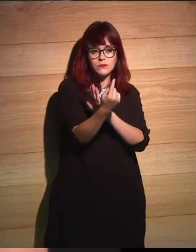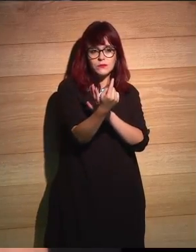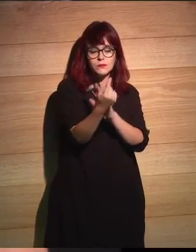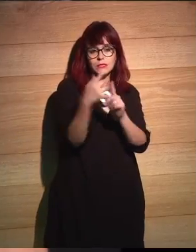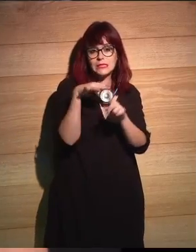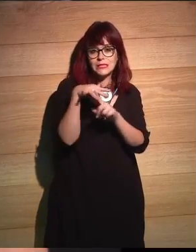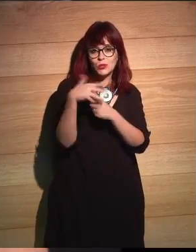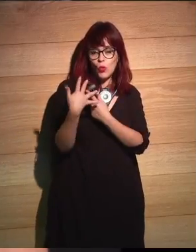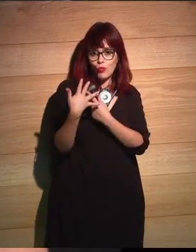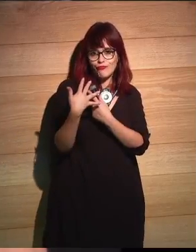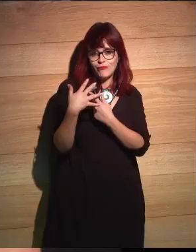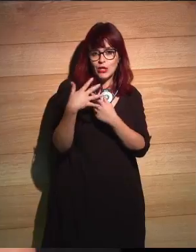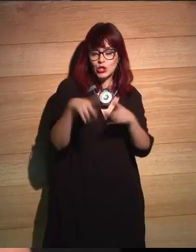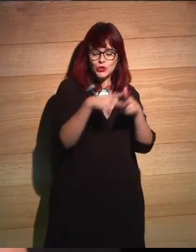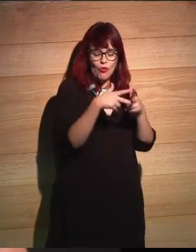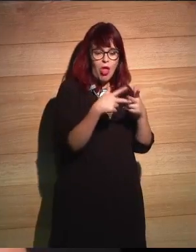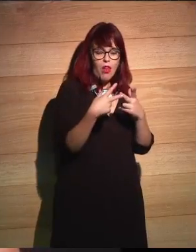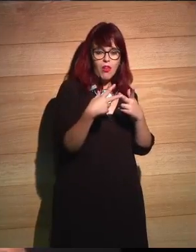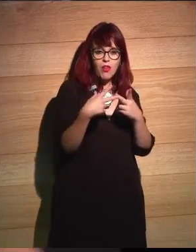defining for how